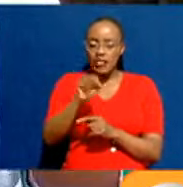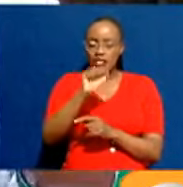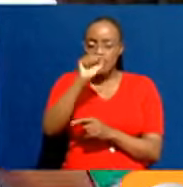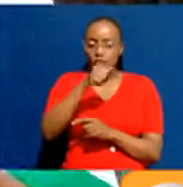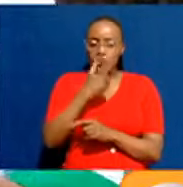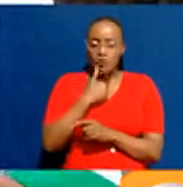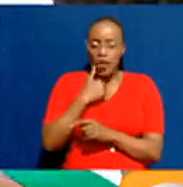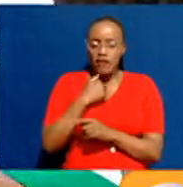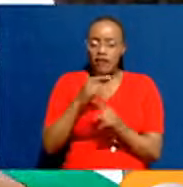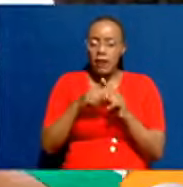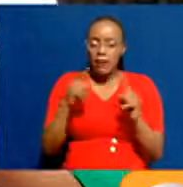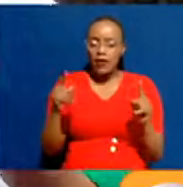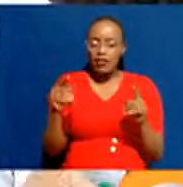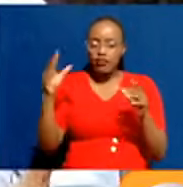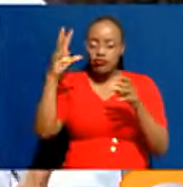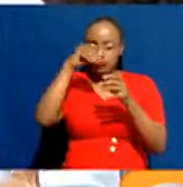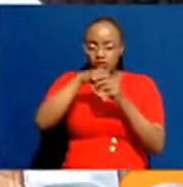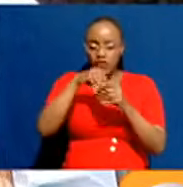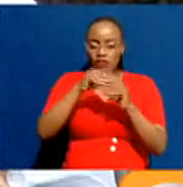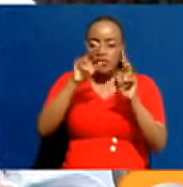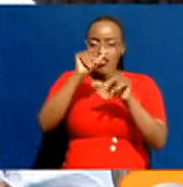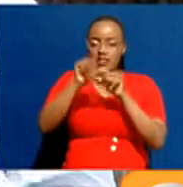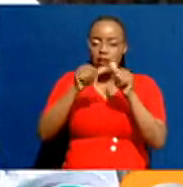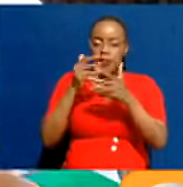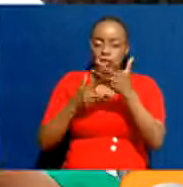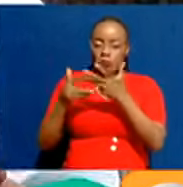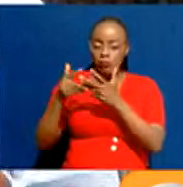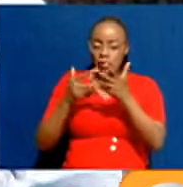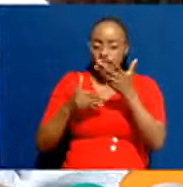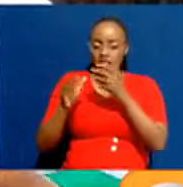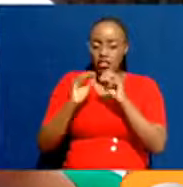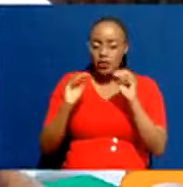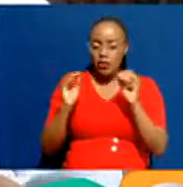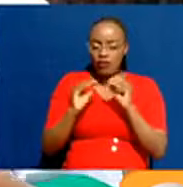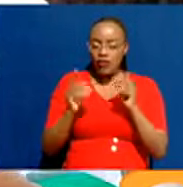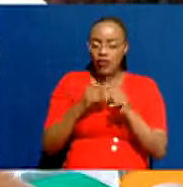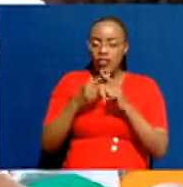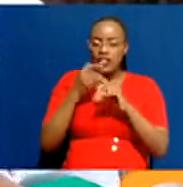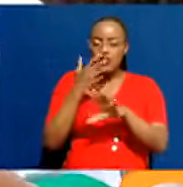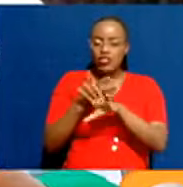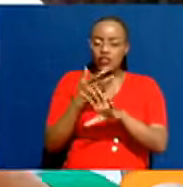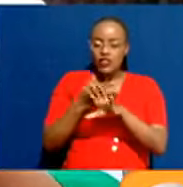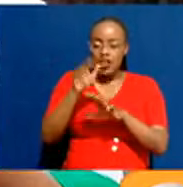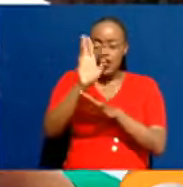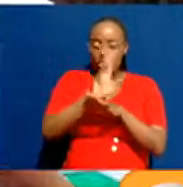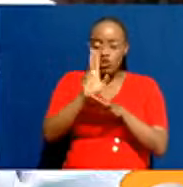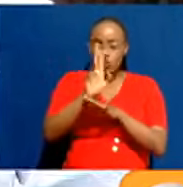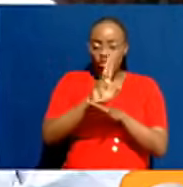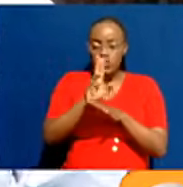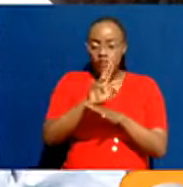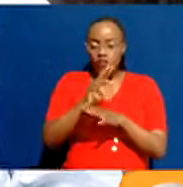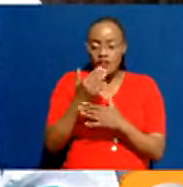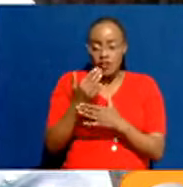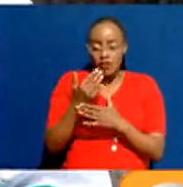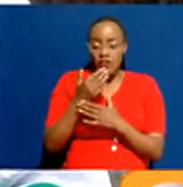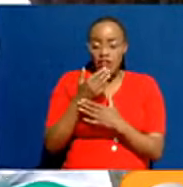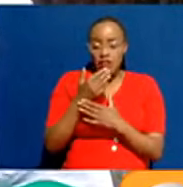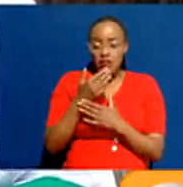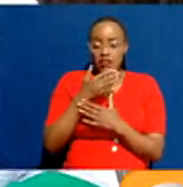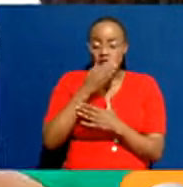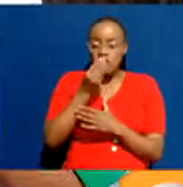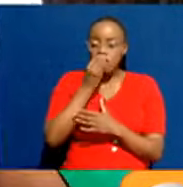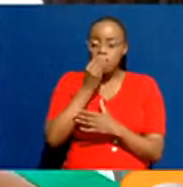blend it scientifically, not just matter of mixing. We blend it scientifically using feed formulation